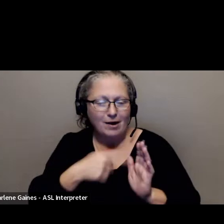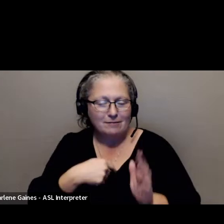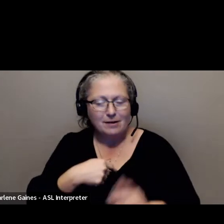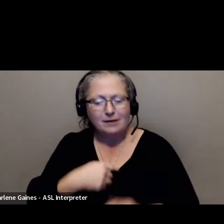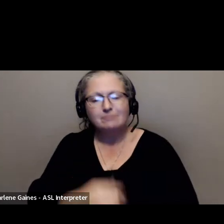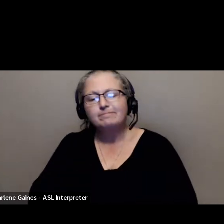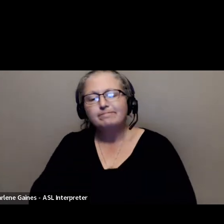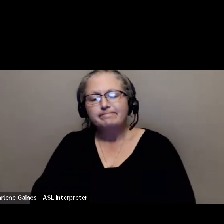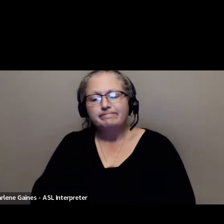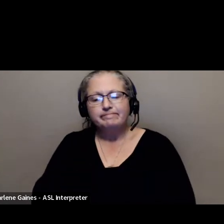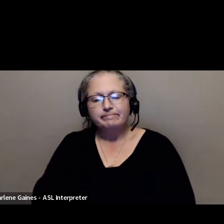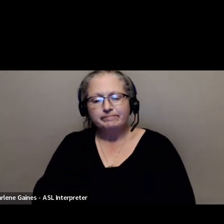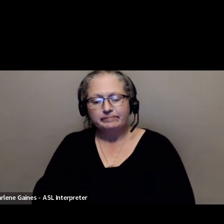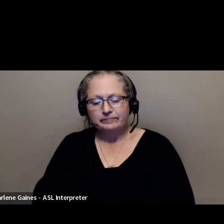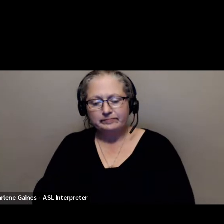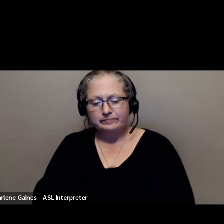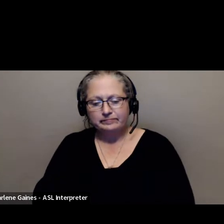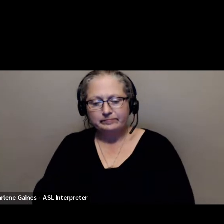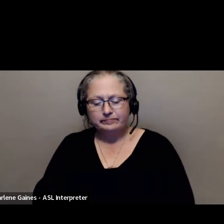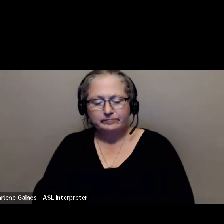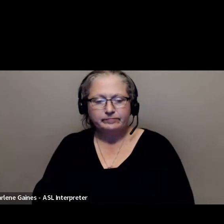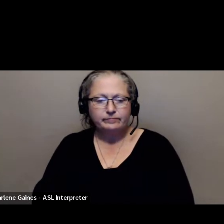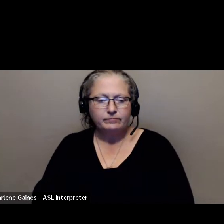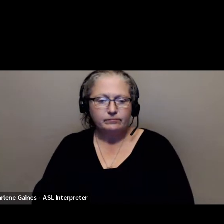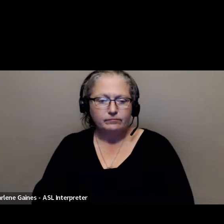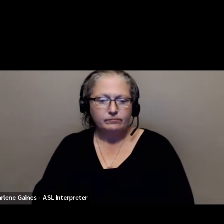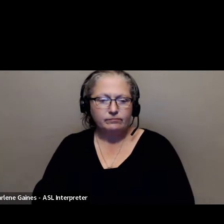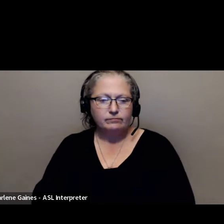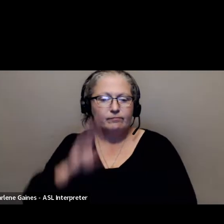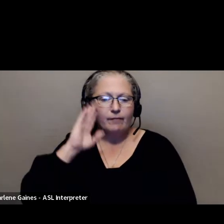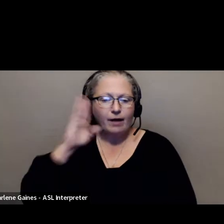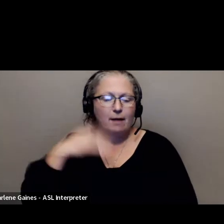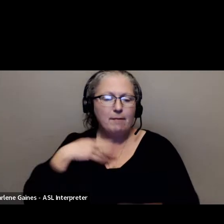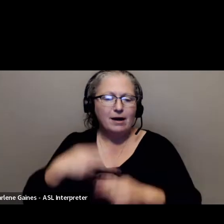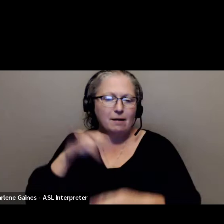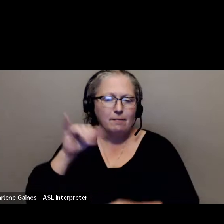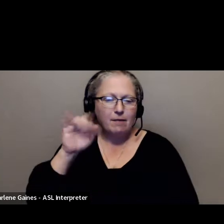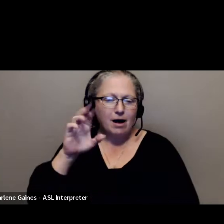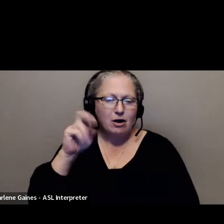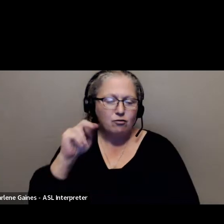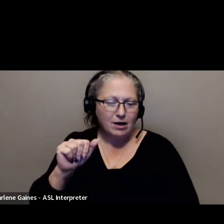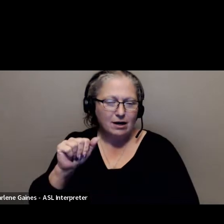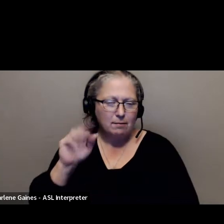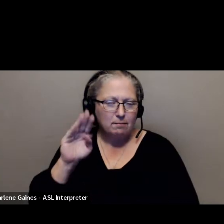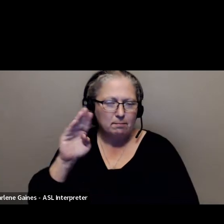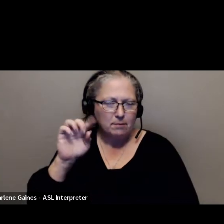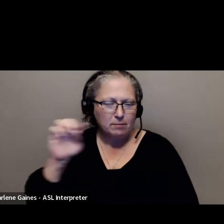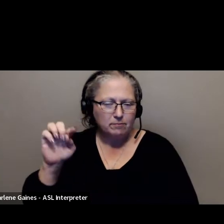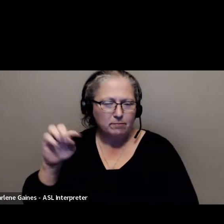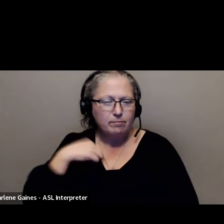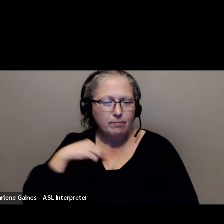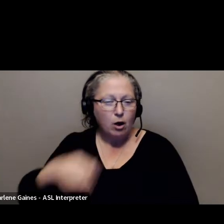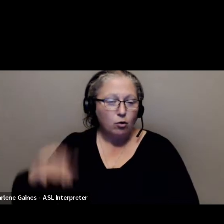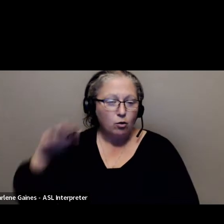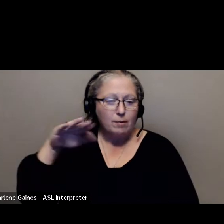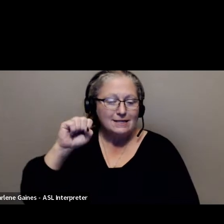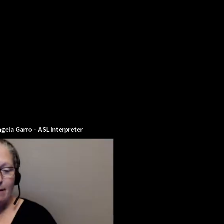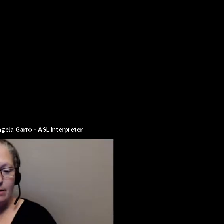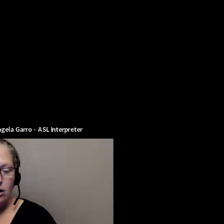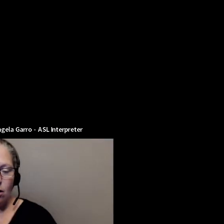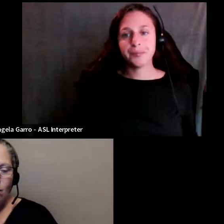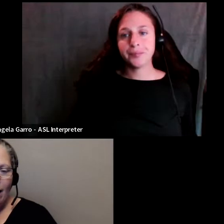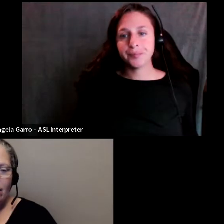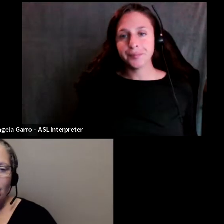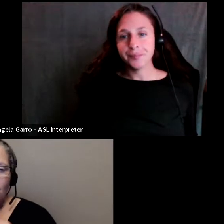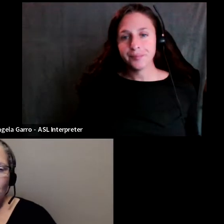Hi, my name is Irina Belobrev. I grew up in San Mateo County, went